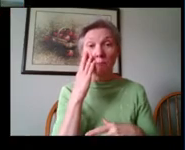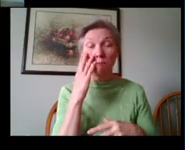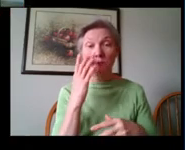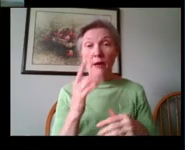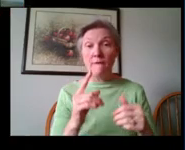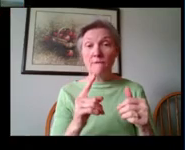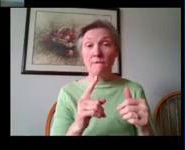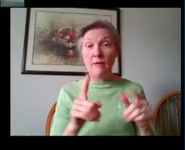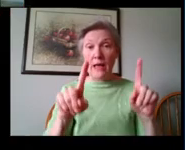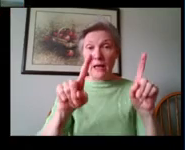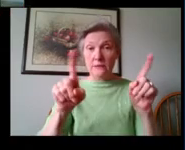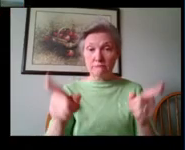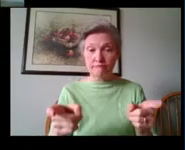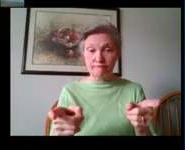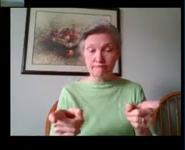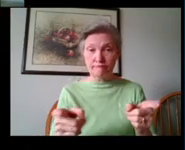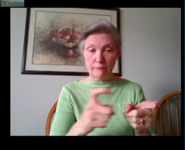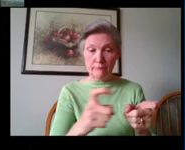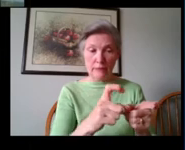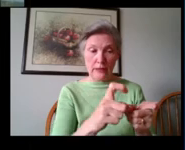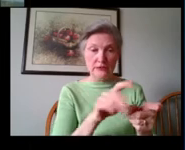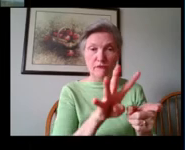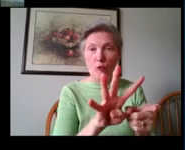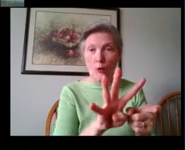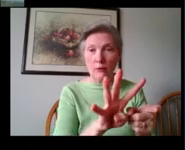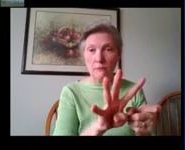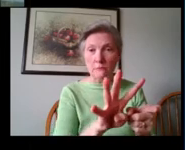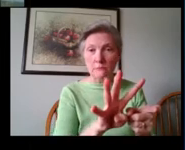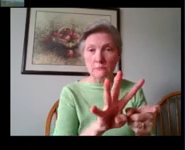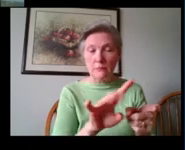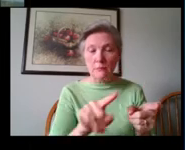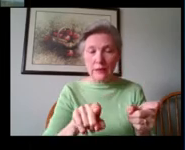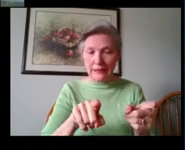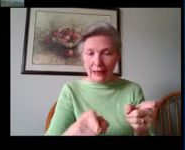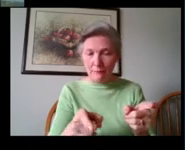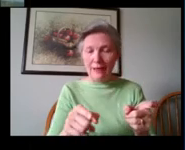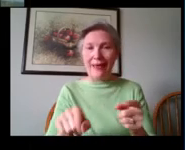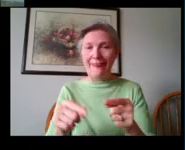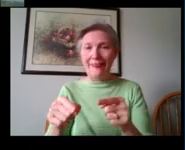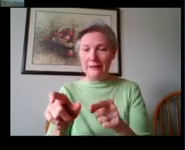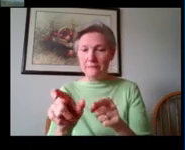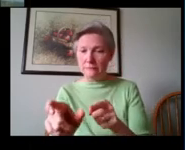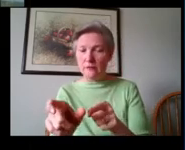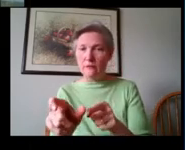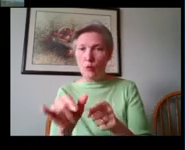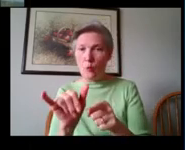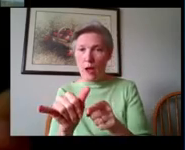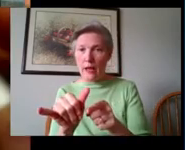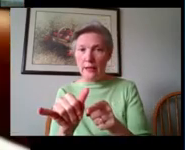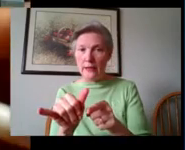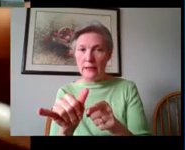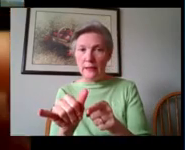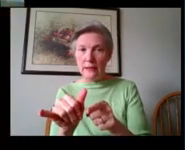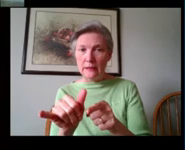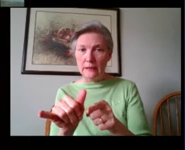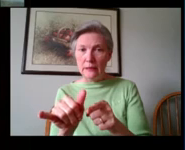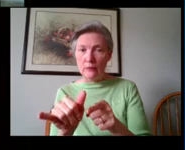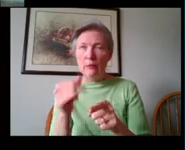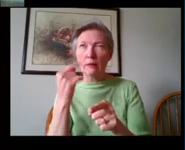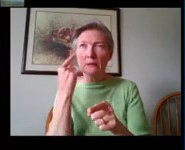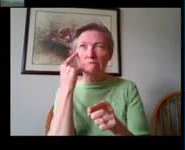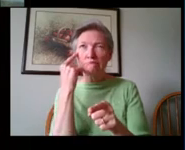my x coordinate is 4. Then I'm going to move on to my y coordinate. And I'm going to think,